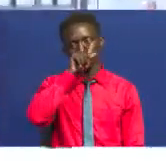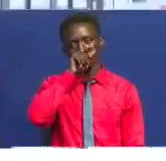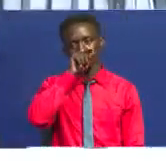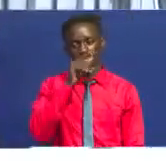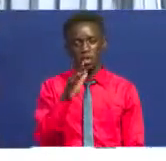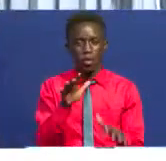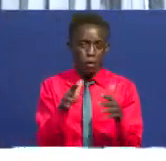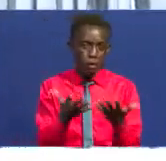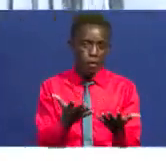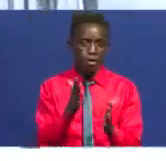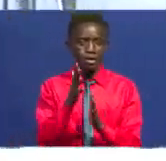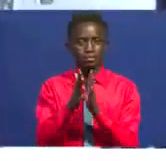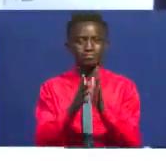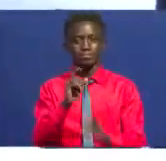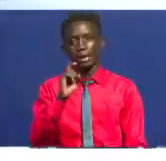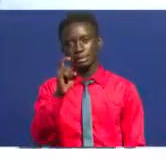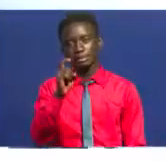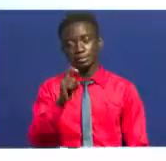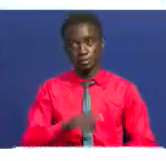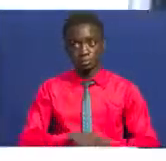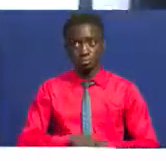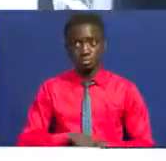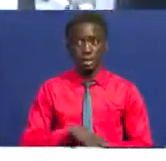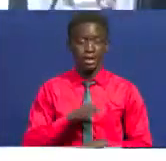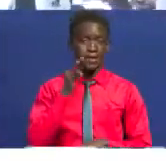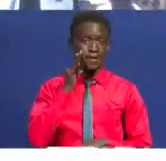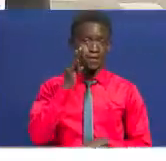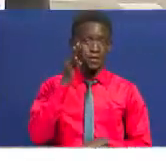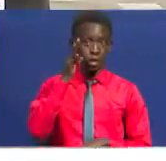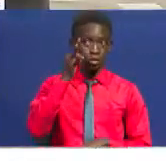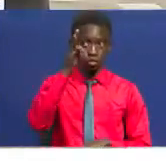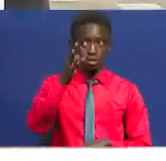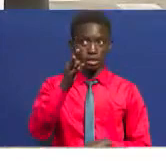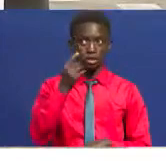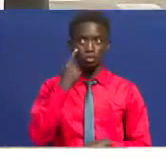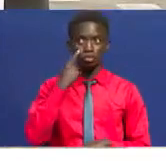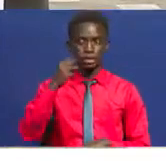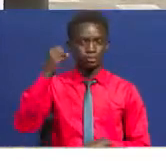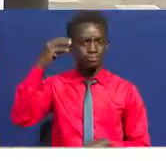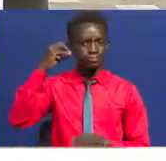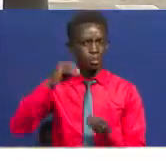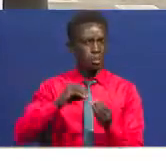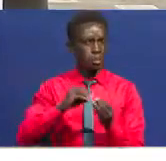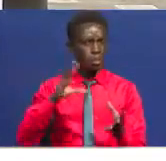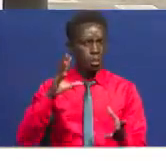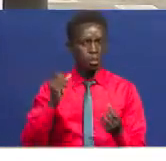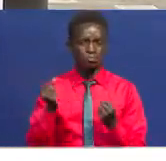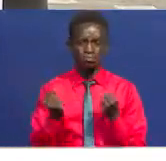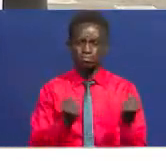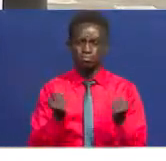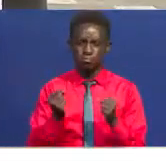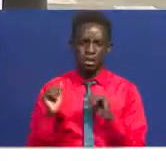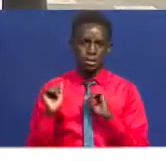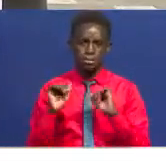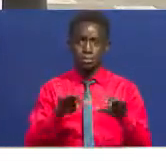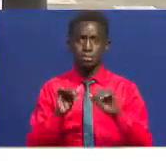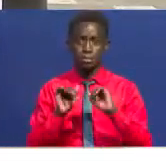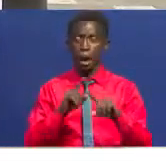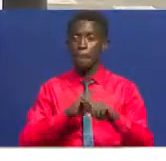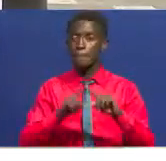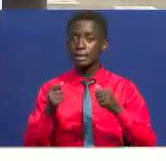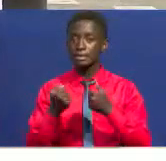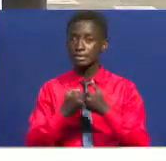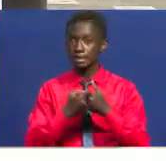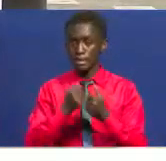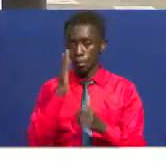The future is promising for hybrid and electric cars, with more solutions provided for challenges that may arise with the ever-changing